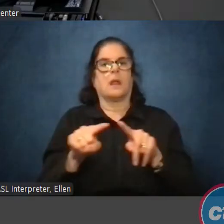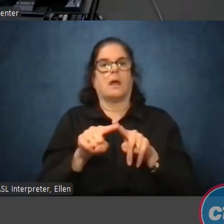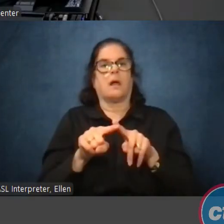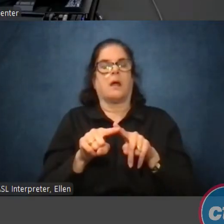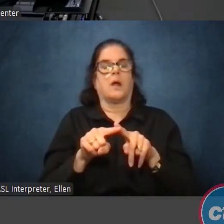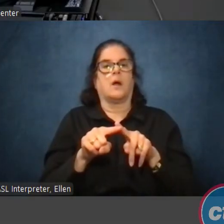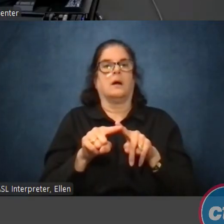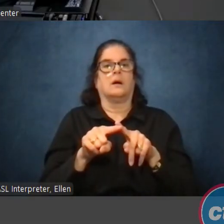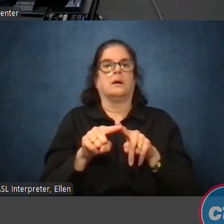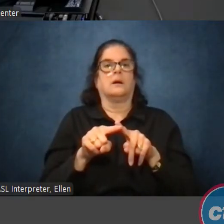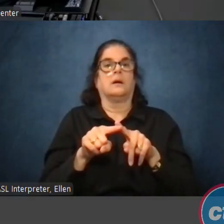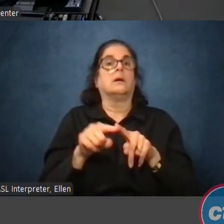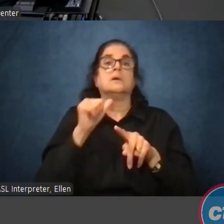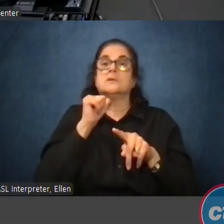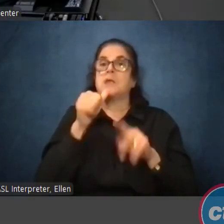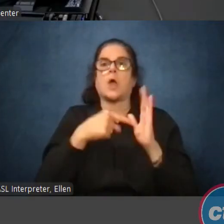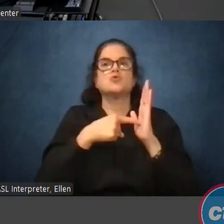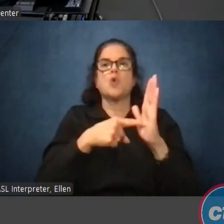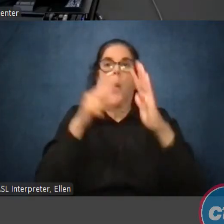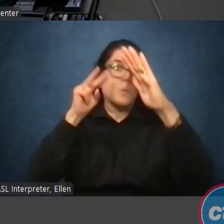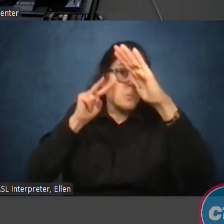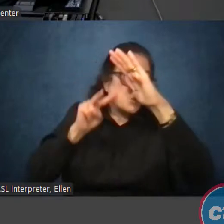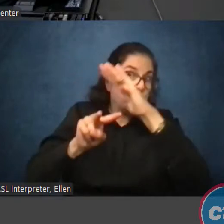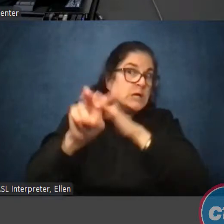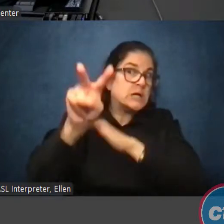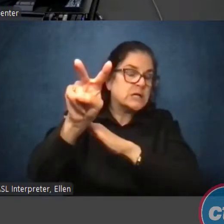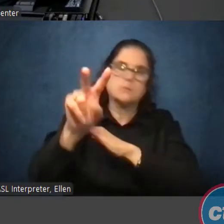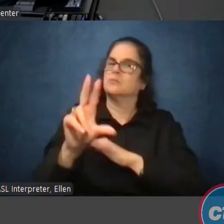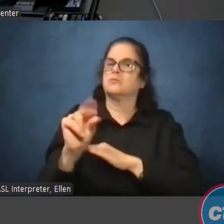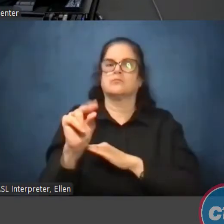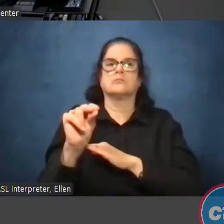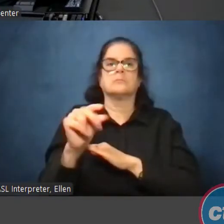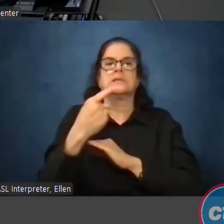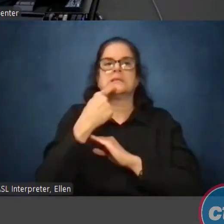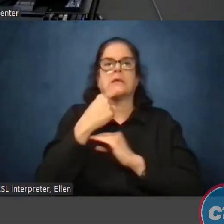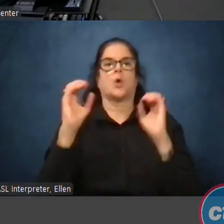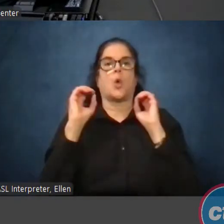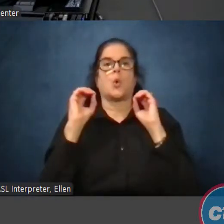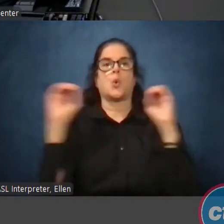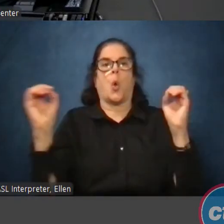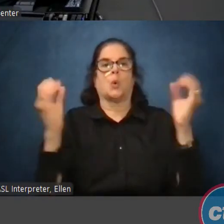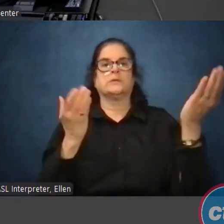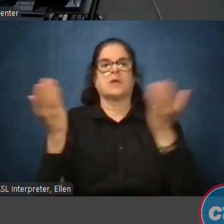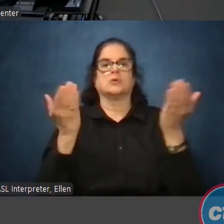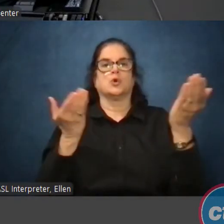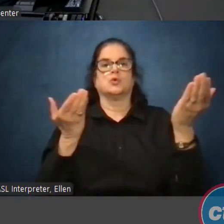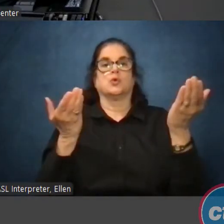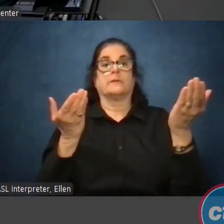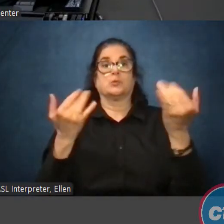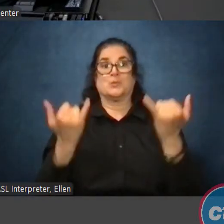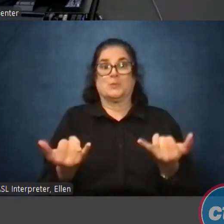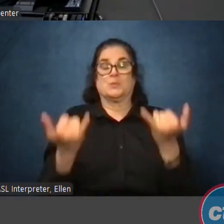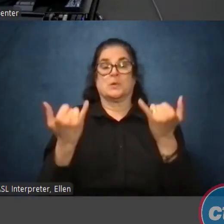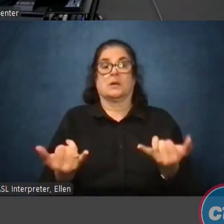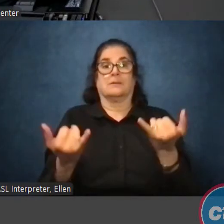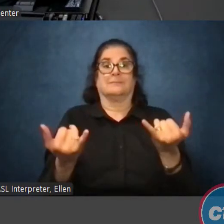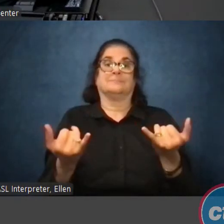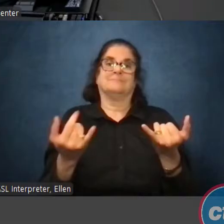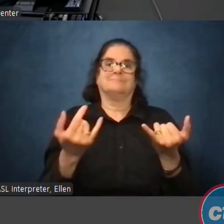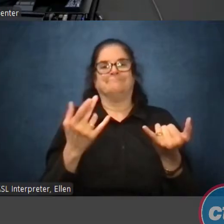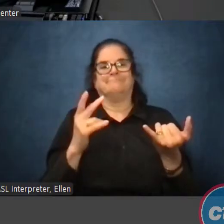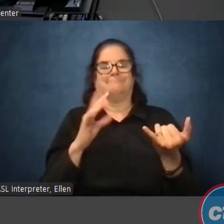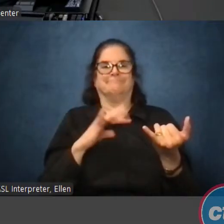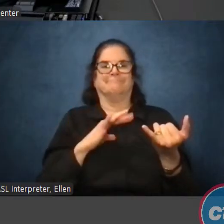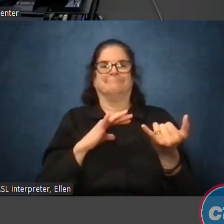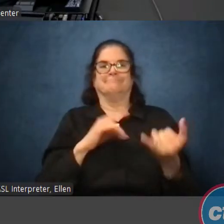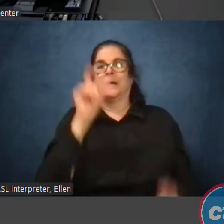instead of displaying the predictions of upcoming trips, it says no scheduled service at this time. There's a little fun photo